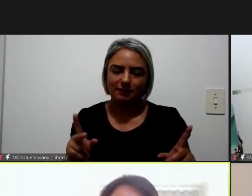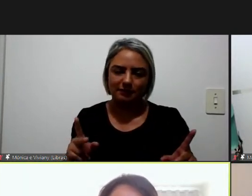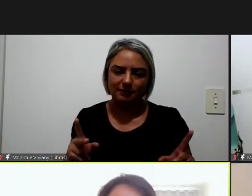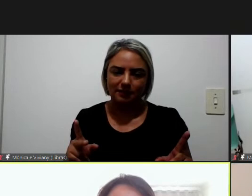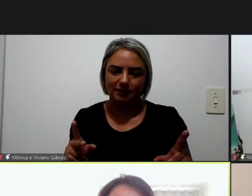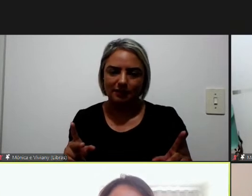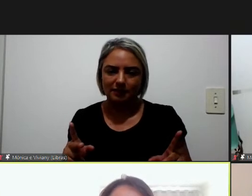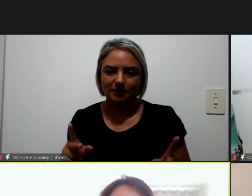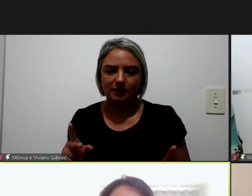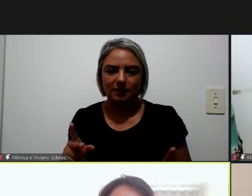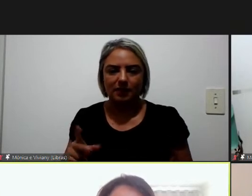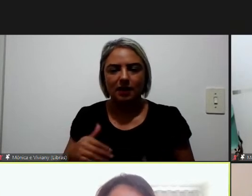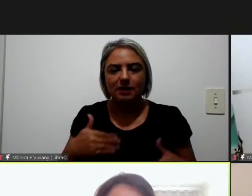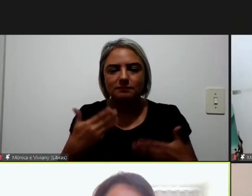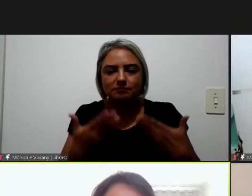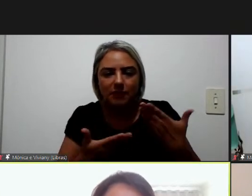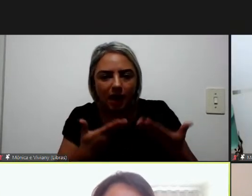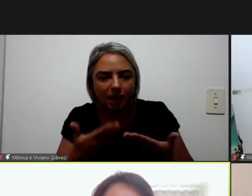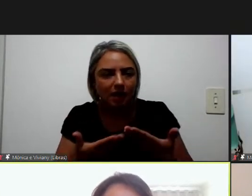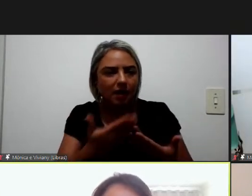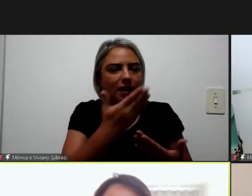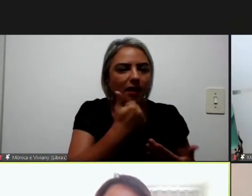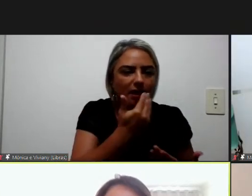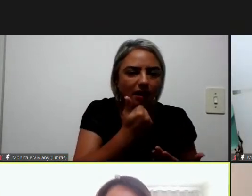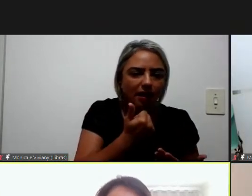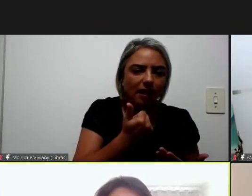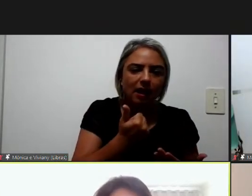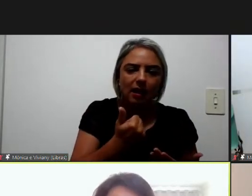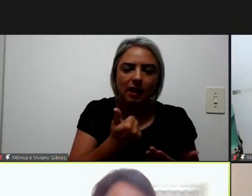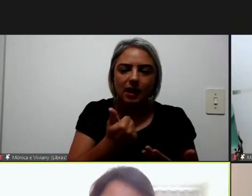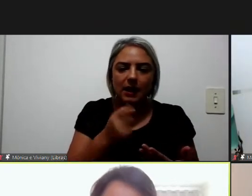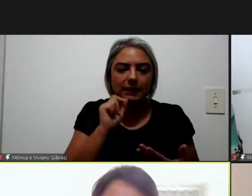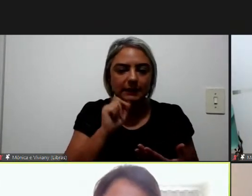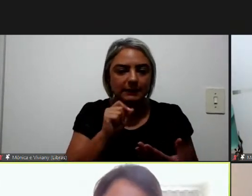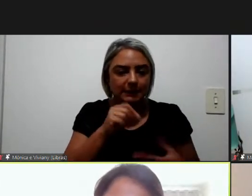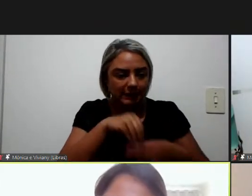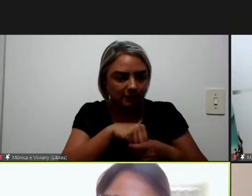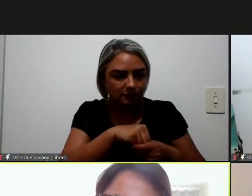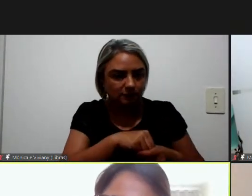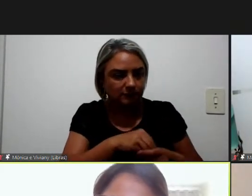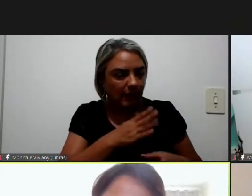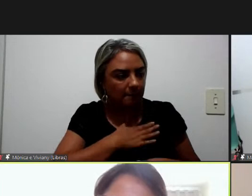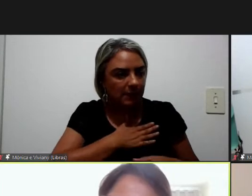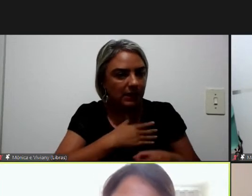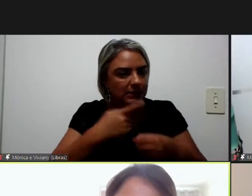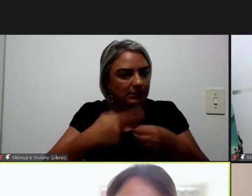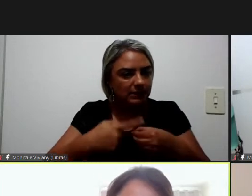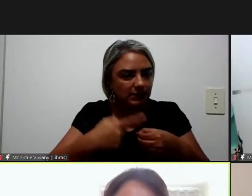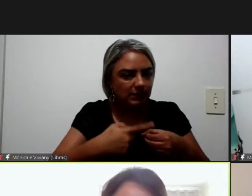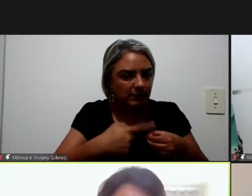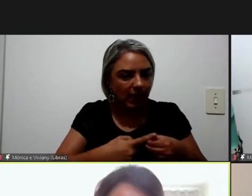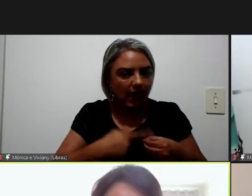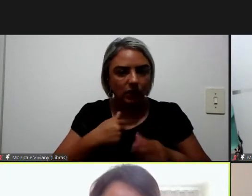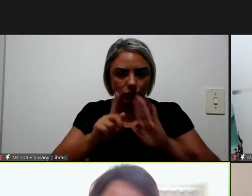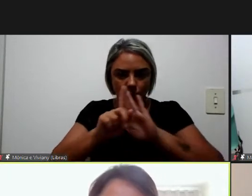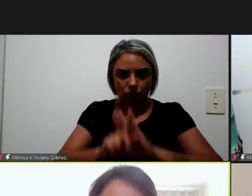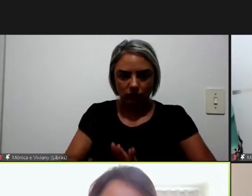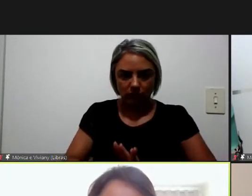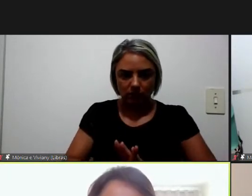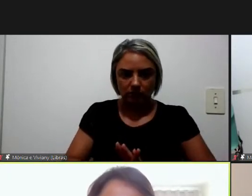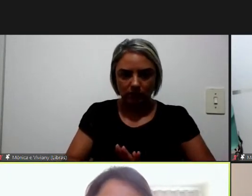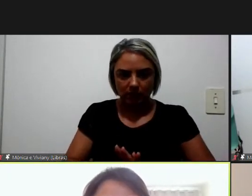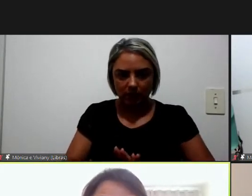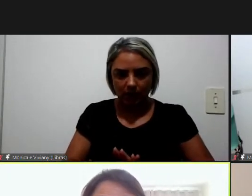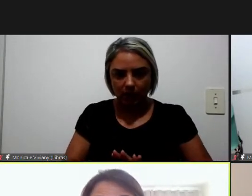different. We dealing with food and nutrition within my city, which I'm here as